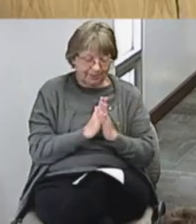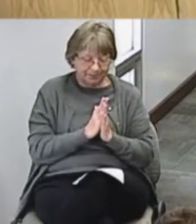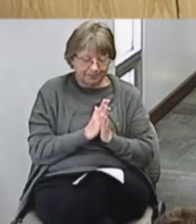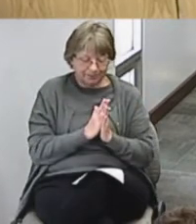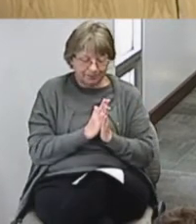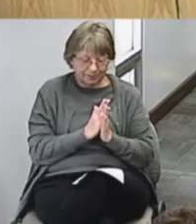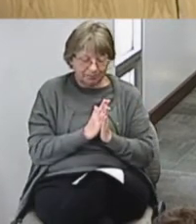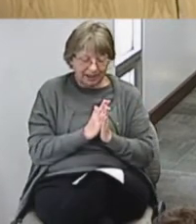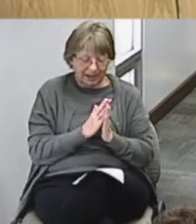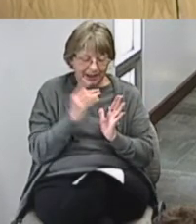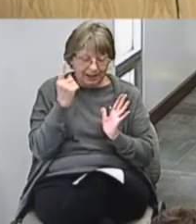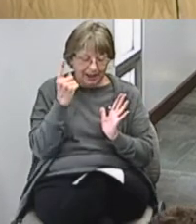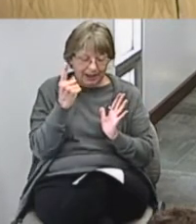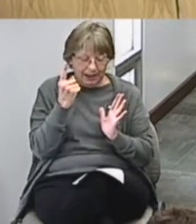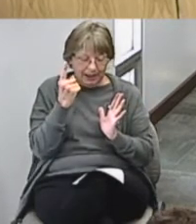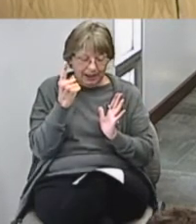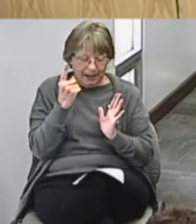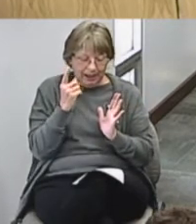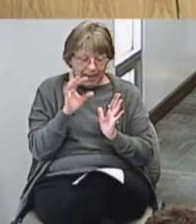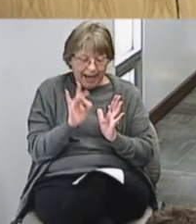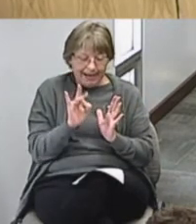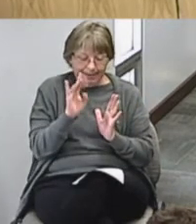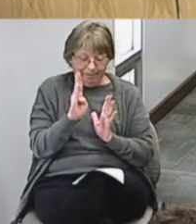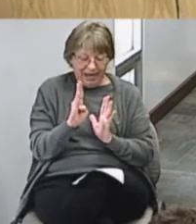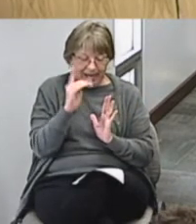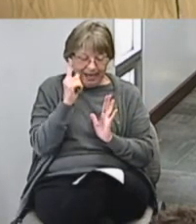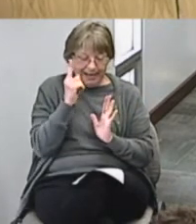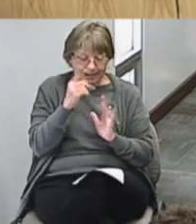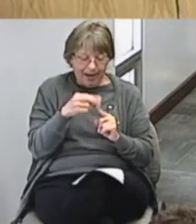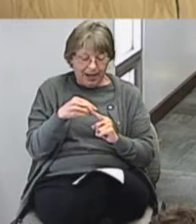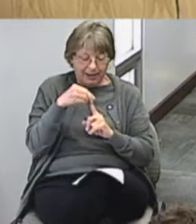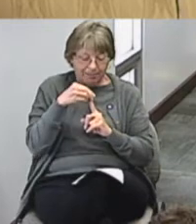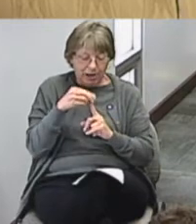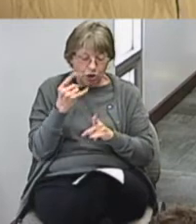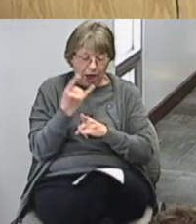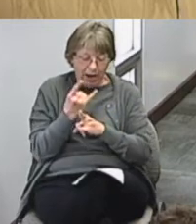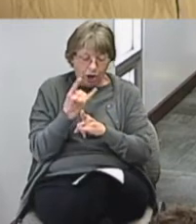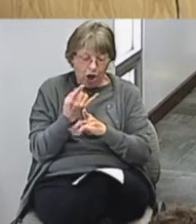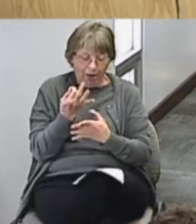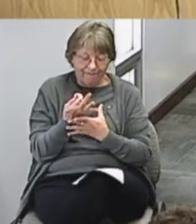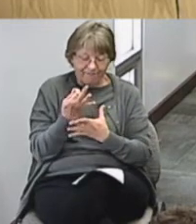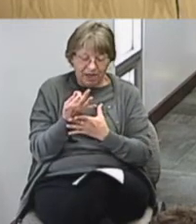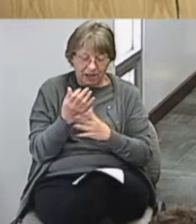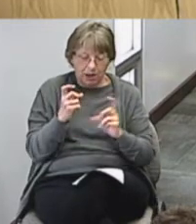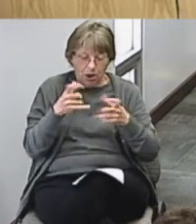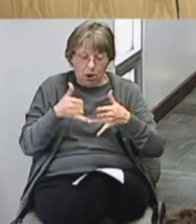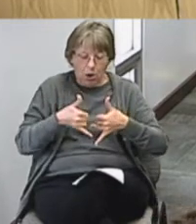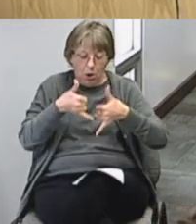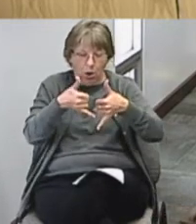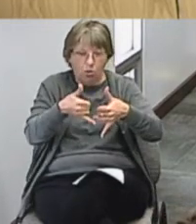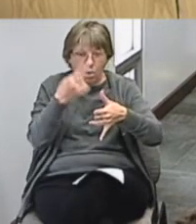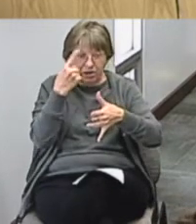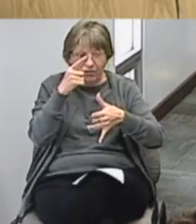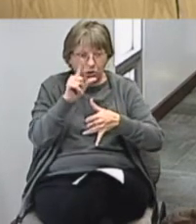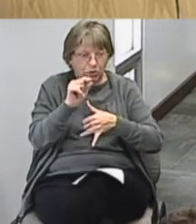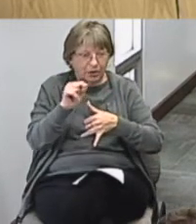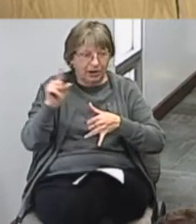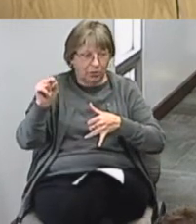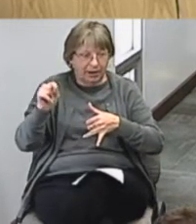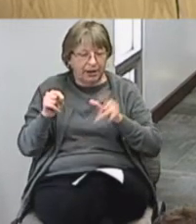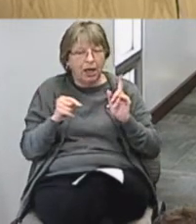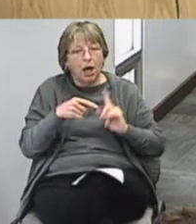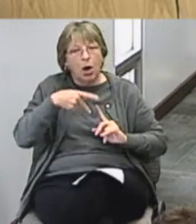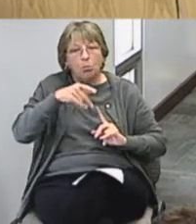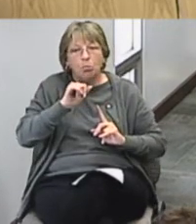would. Item 8B, consider special alcohol fund awards for 2020. Paul Brown,